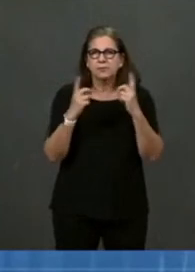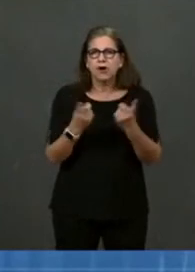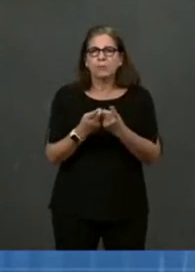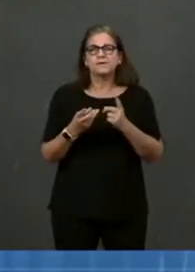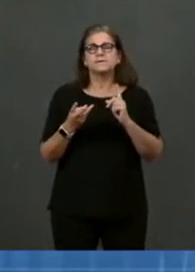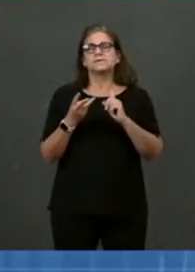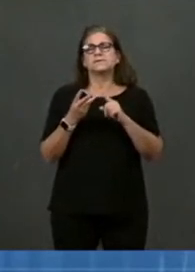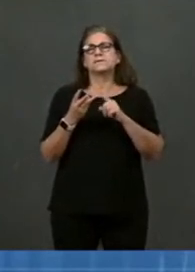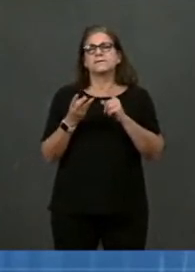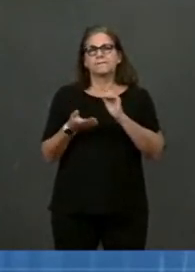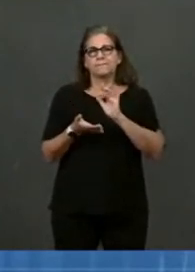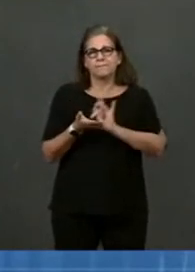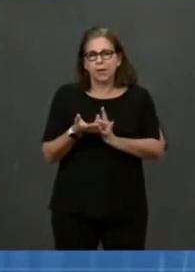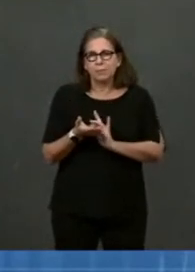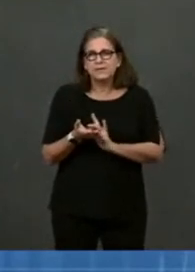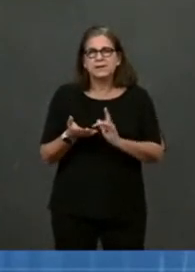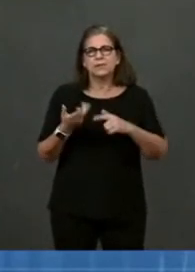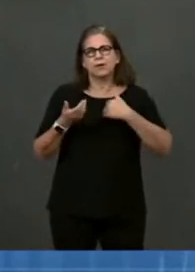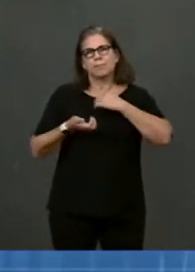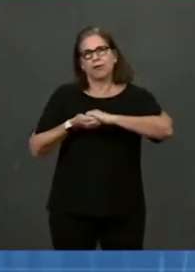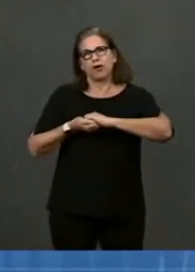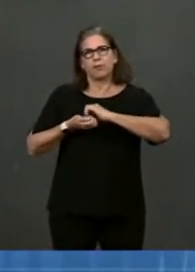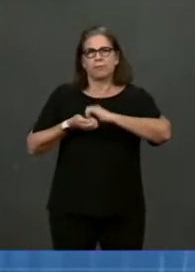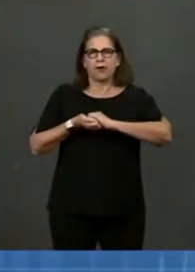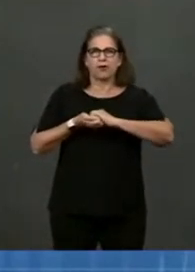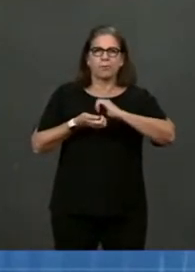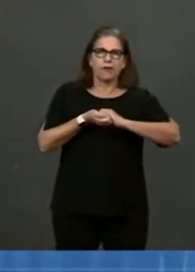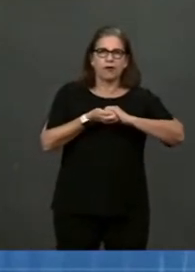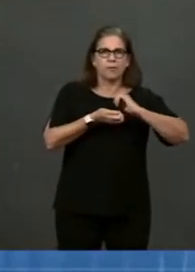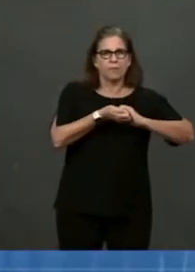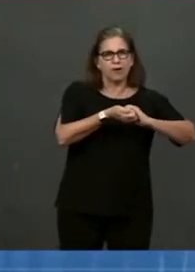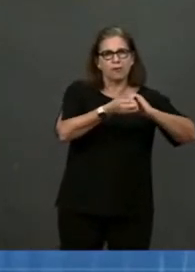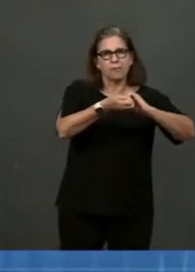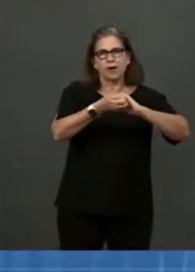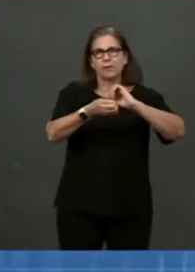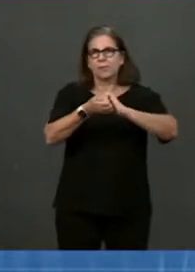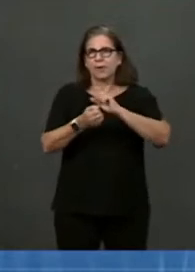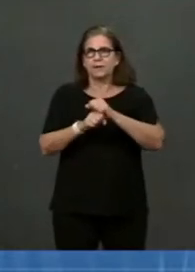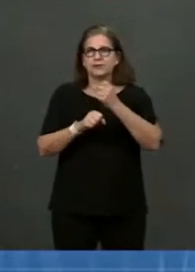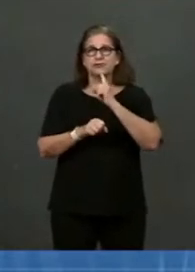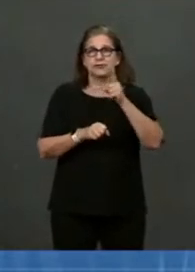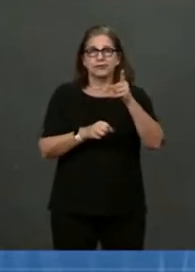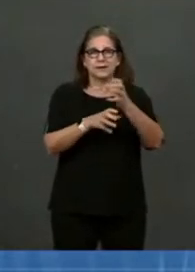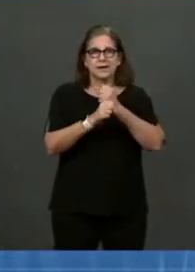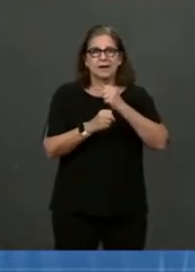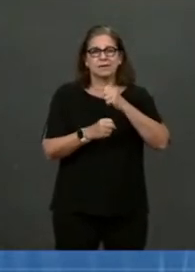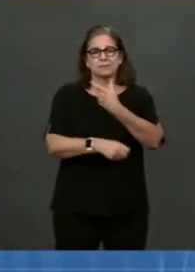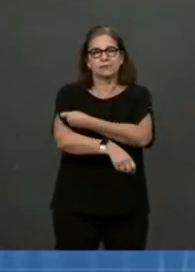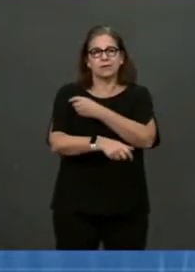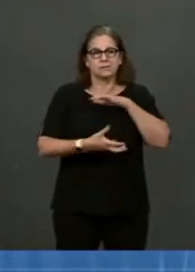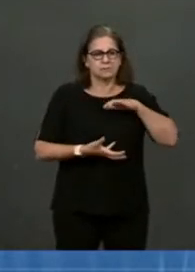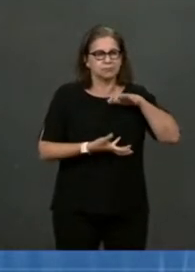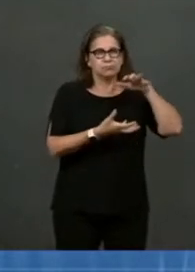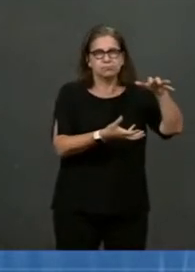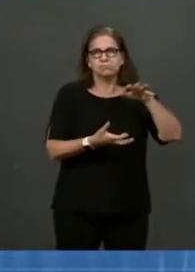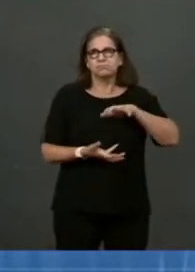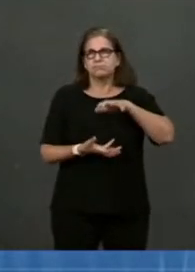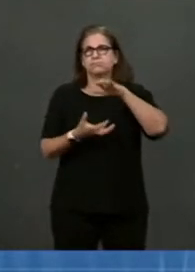vaccine sites and providers have operations in place to get shots in arms quickly, efficiently, and equitably.